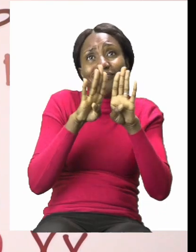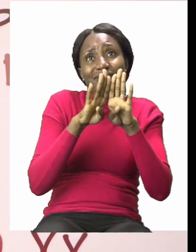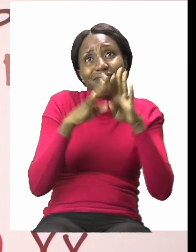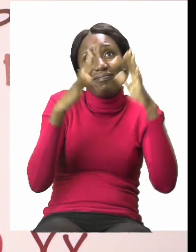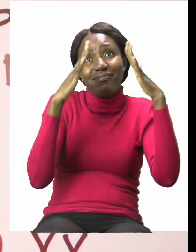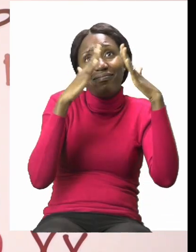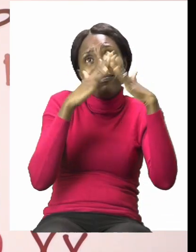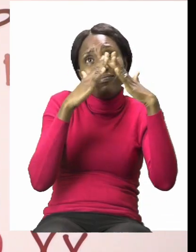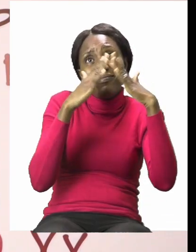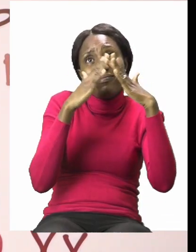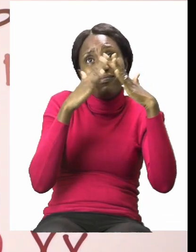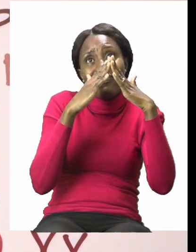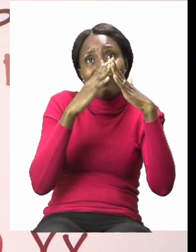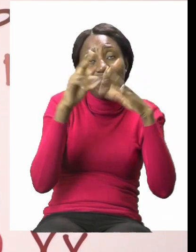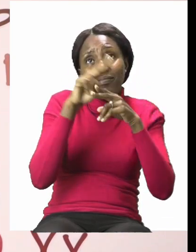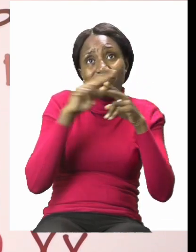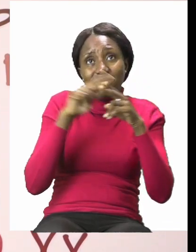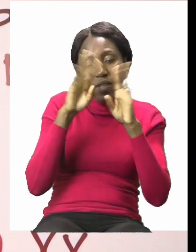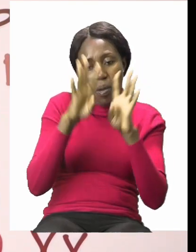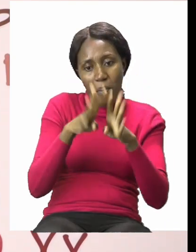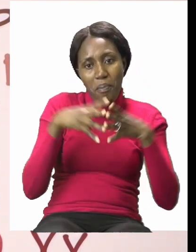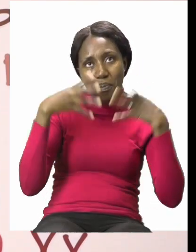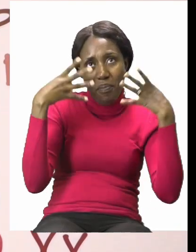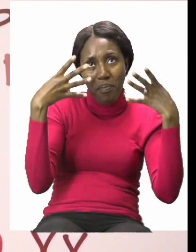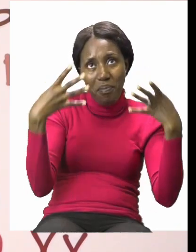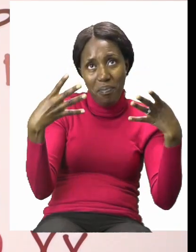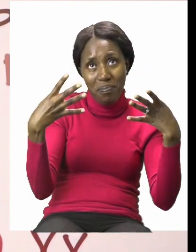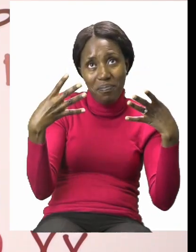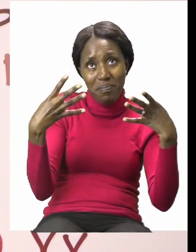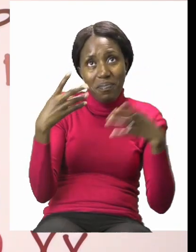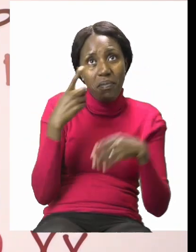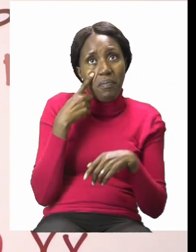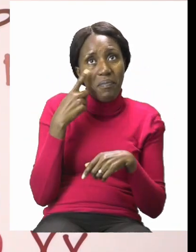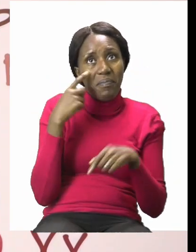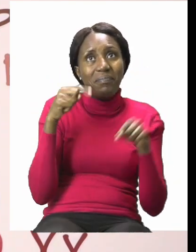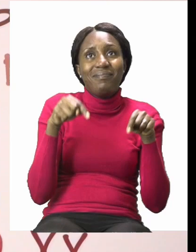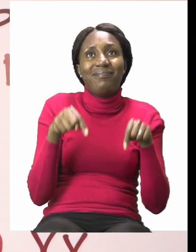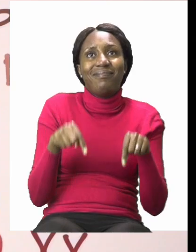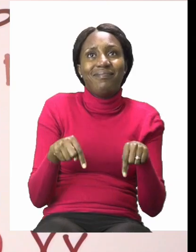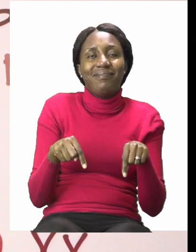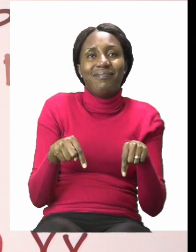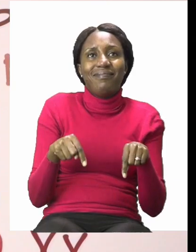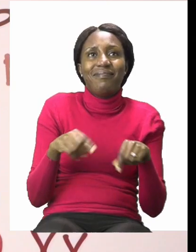with the newspaper, and I'll see you soon after the advert break.